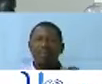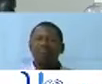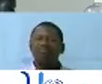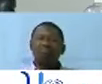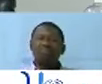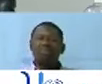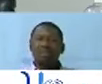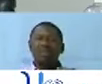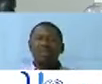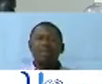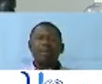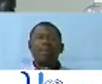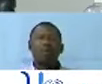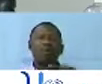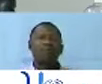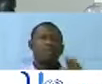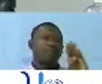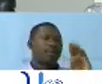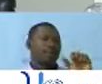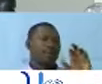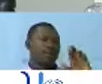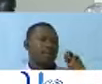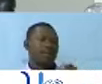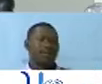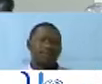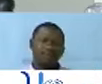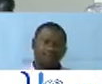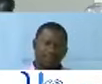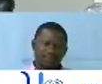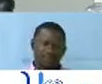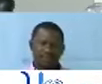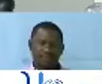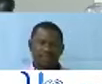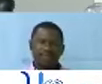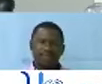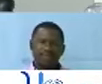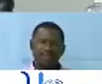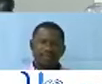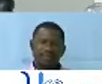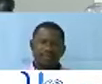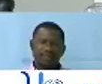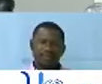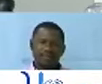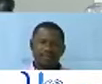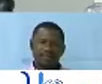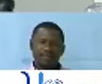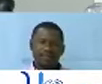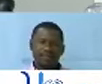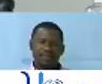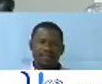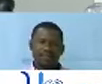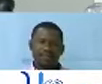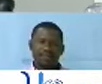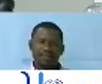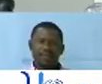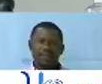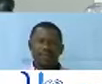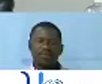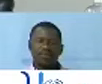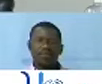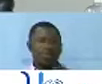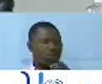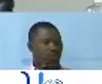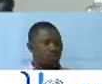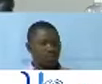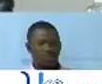Ndax Jammeh nak mujjé won na am lim bugga pour xajalé ñi nga xamné ñoy loya yi. No, I didn't say the bar was not